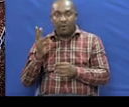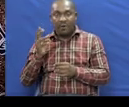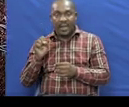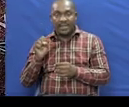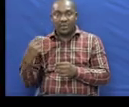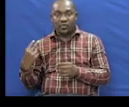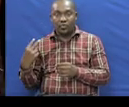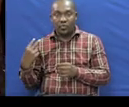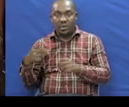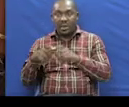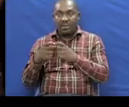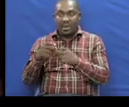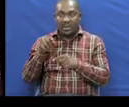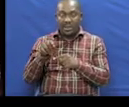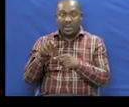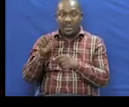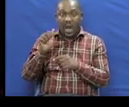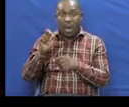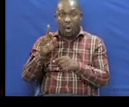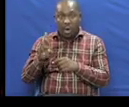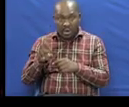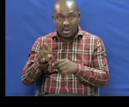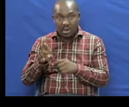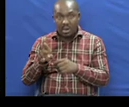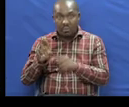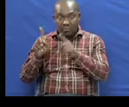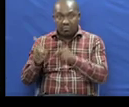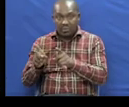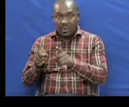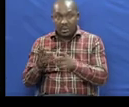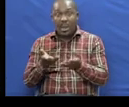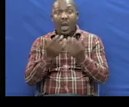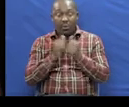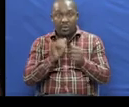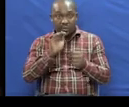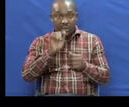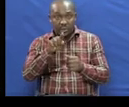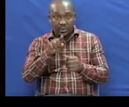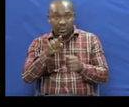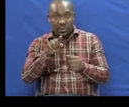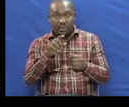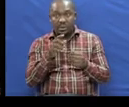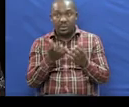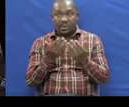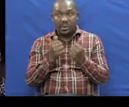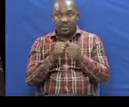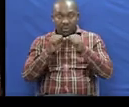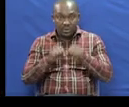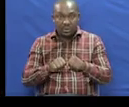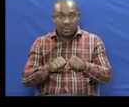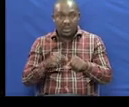4S2. But here in argon, I'm going to tell you the reason here we are supposed to write